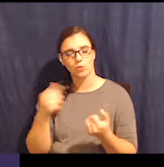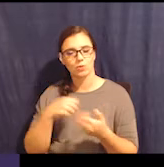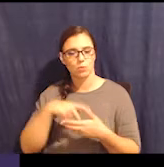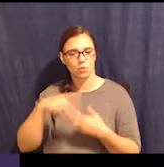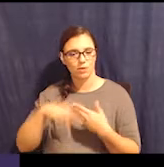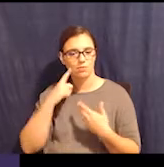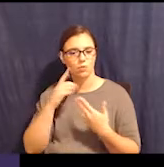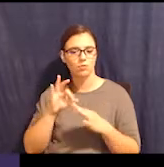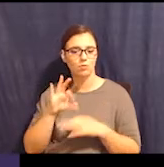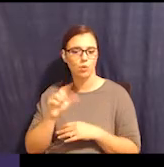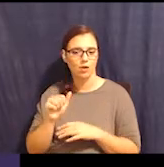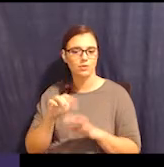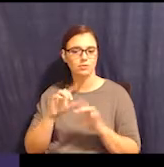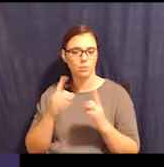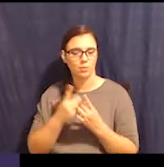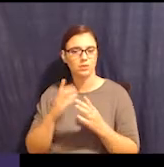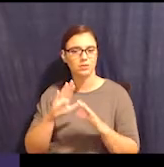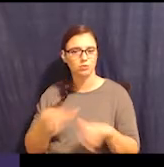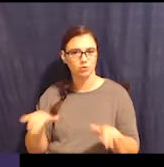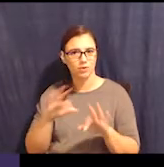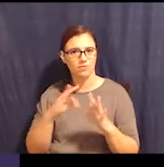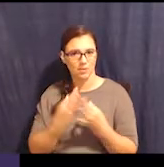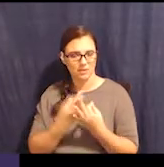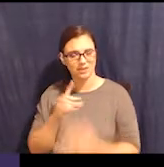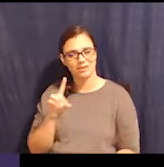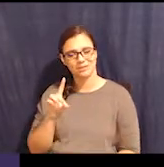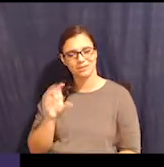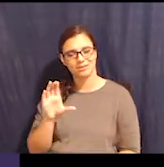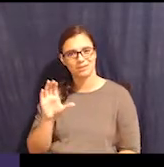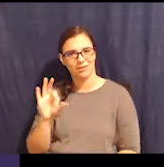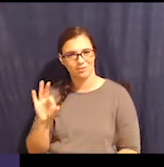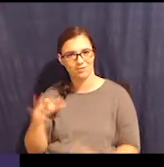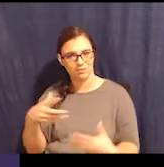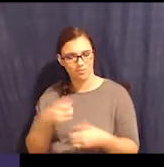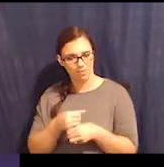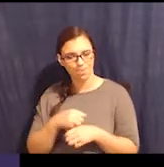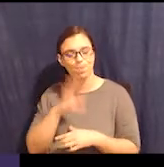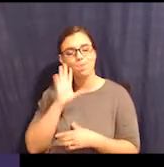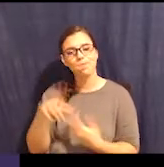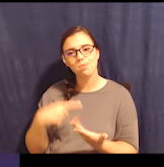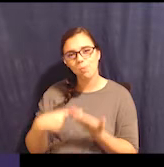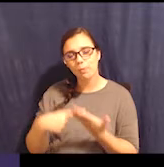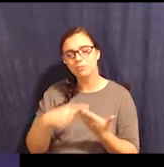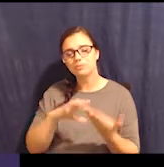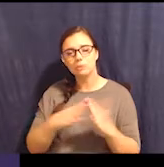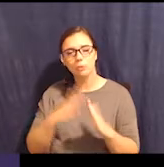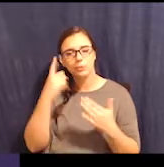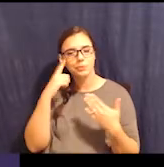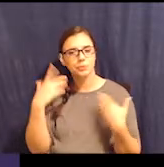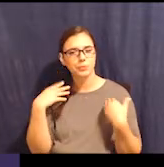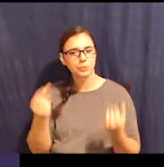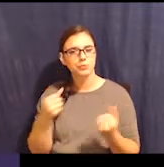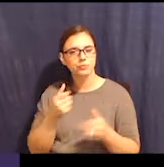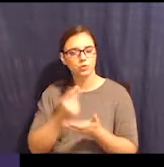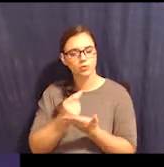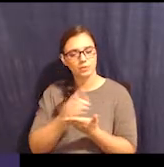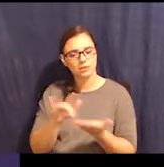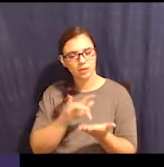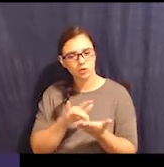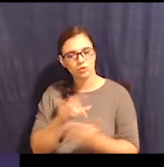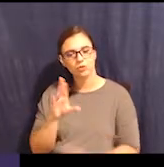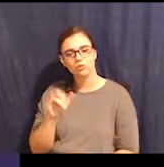discuss managing entities, community mental health treatment centers, crisis stabilization units, referred to as